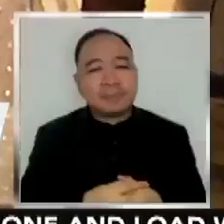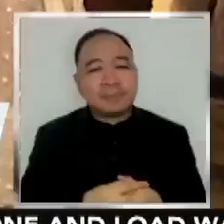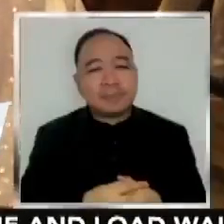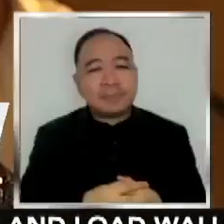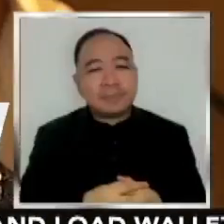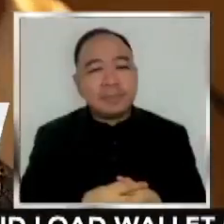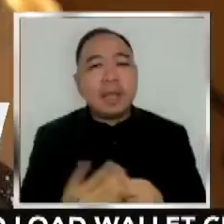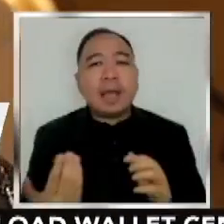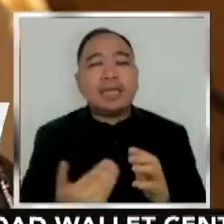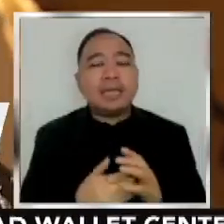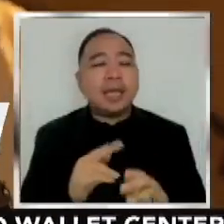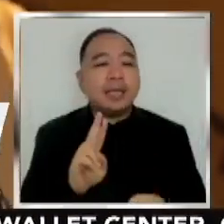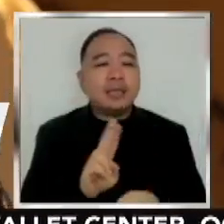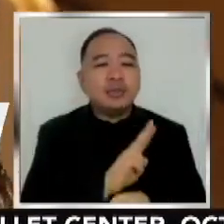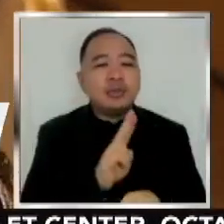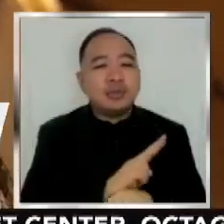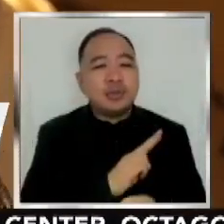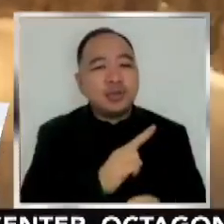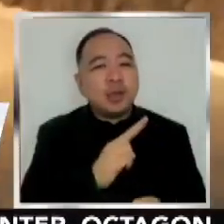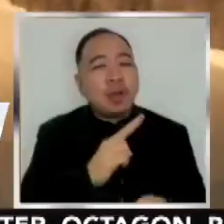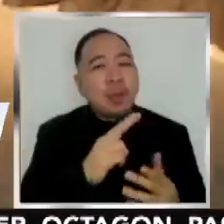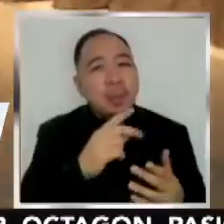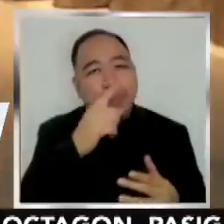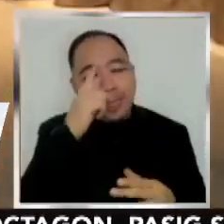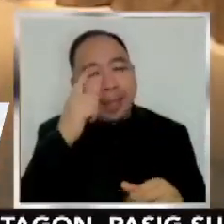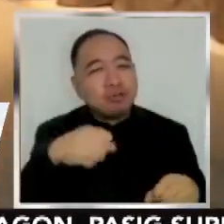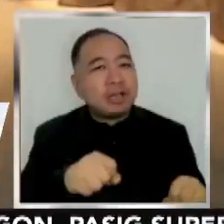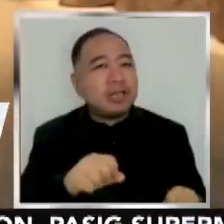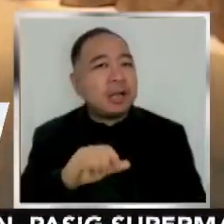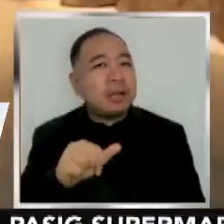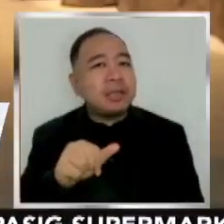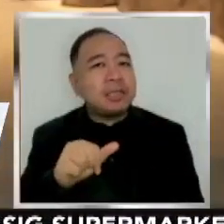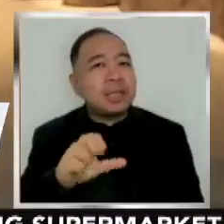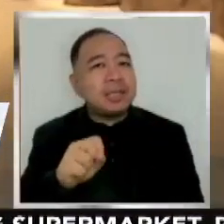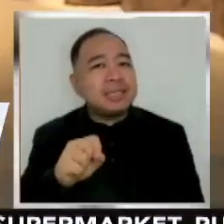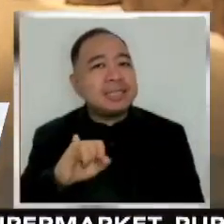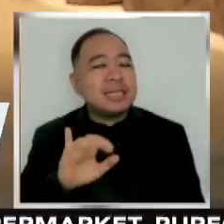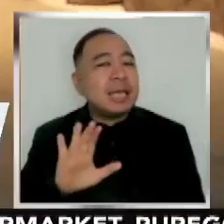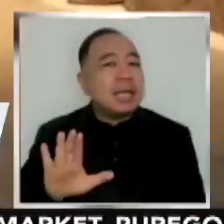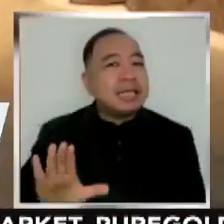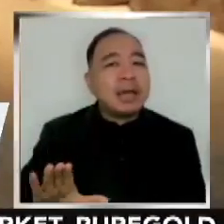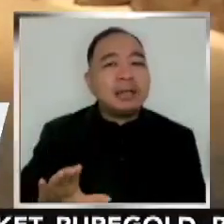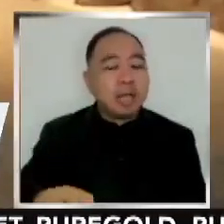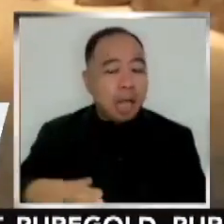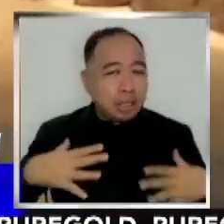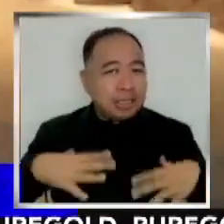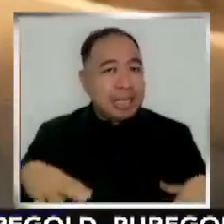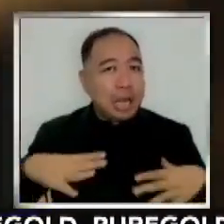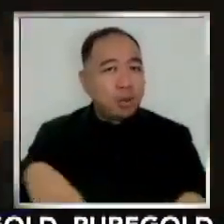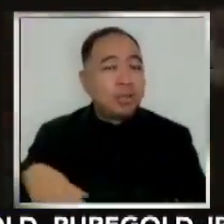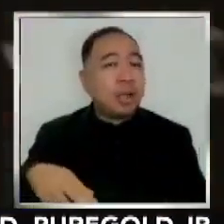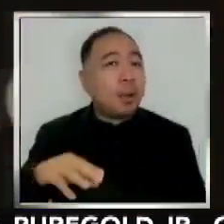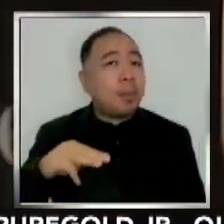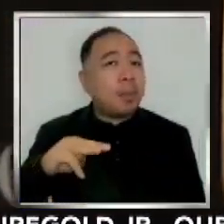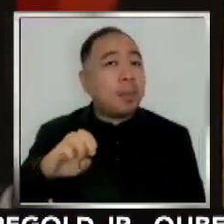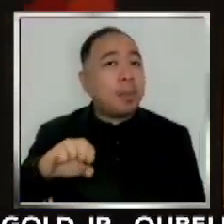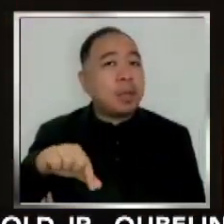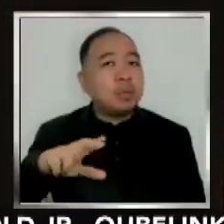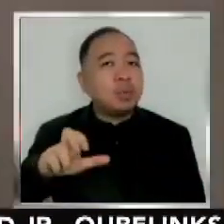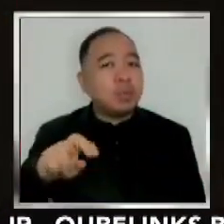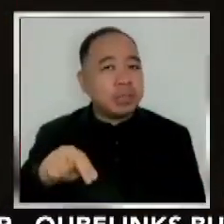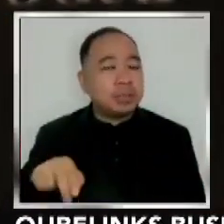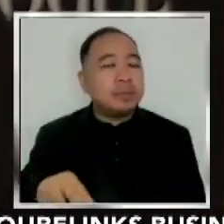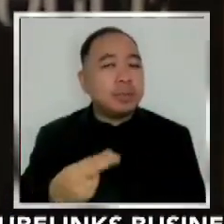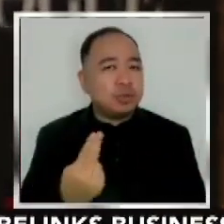ni Black Rider leading lady Yasky Pressman ang Alexander McQueen dress na una raw sinuot ng kanyang best friend. Magka-date din